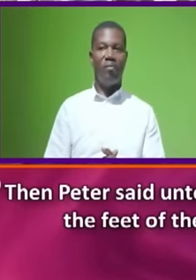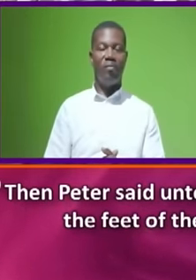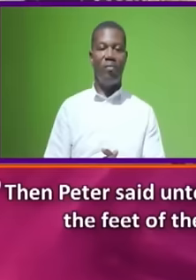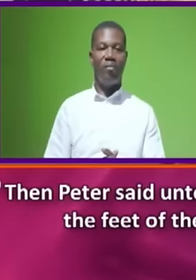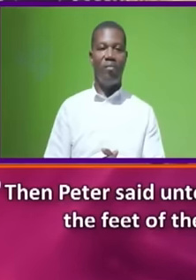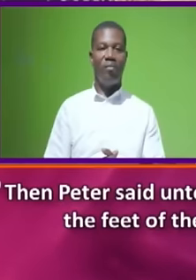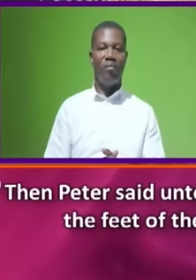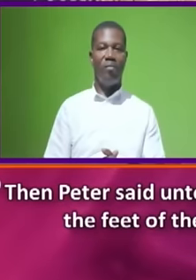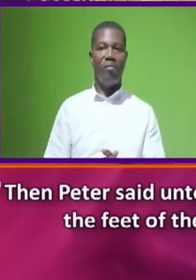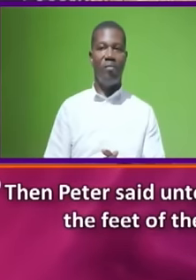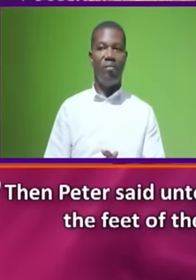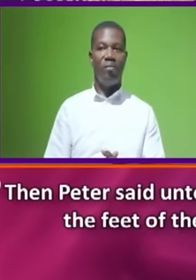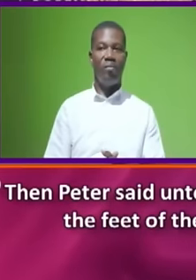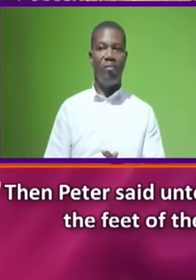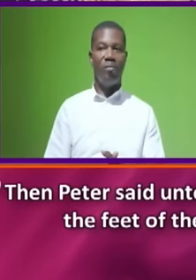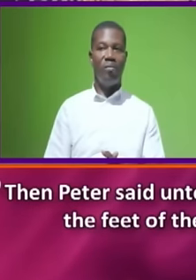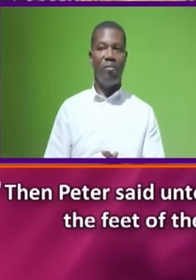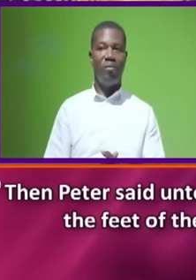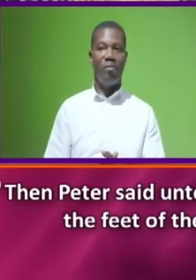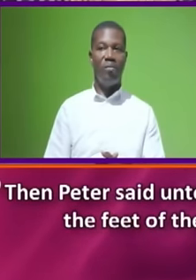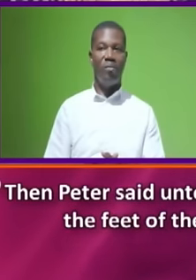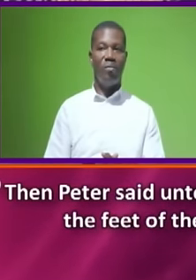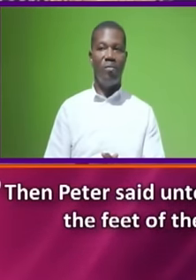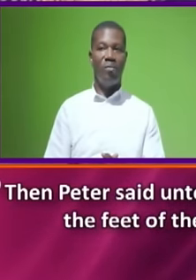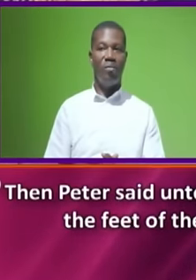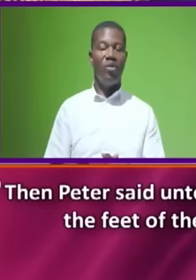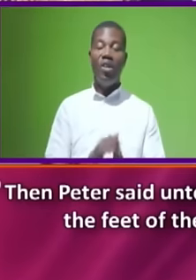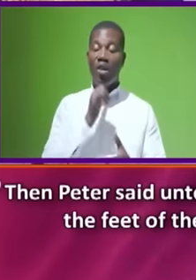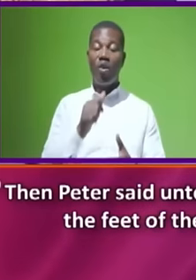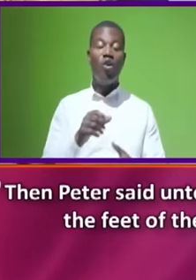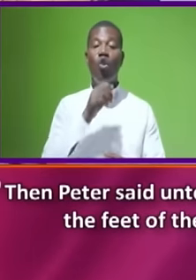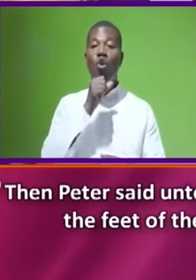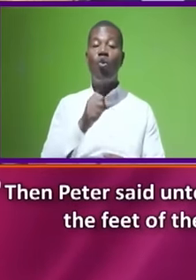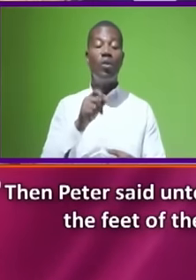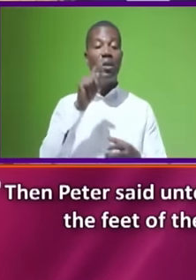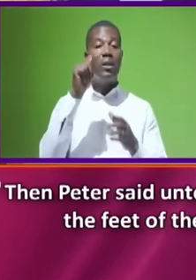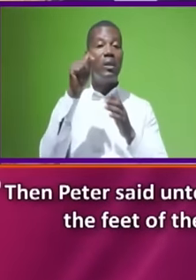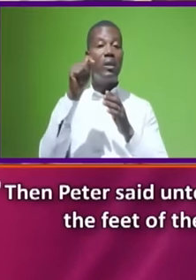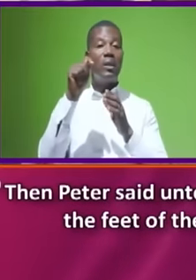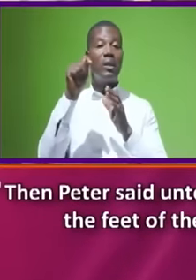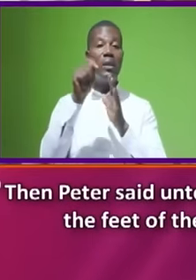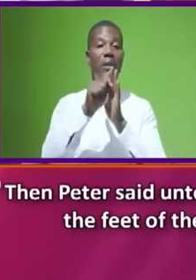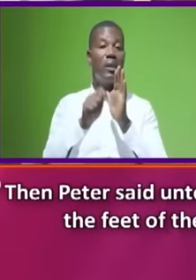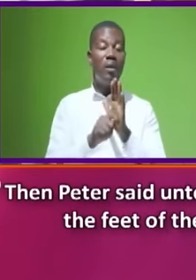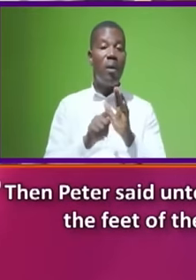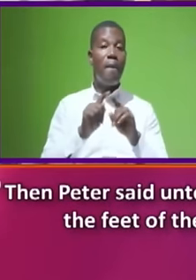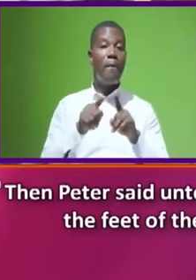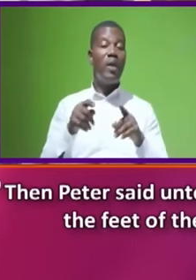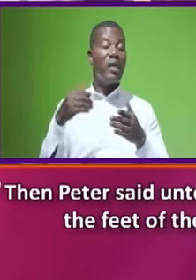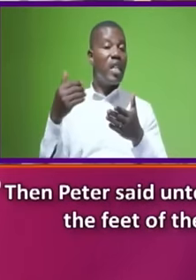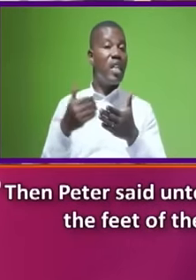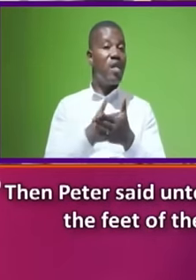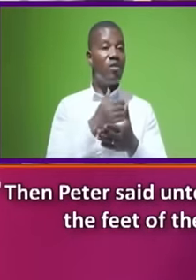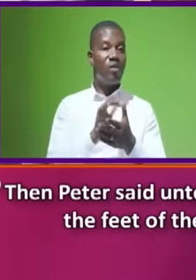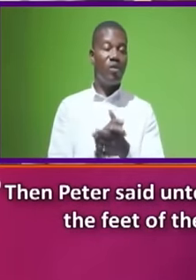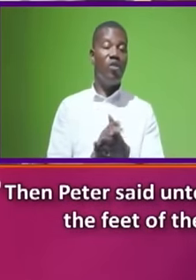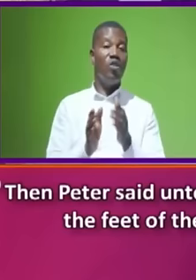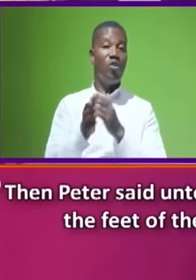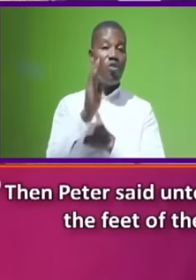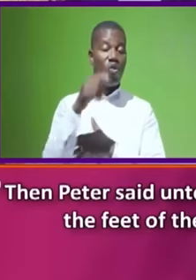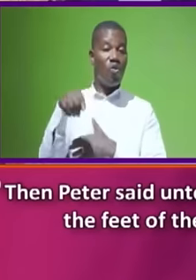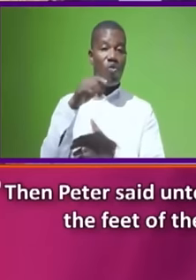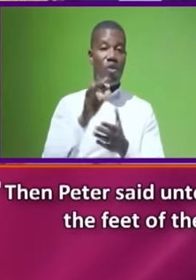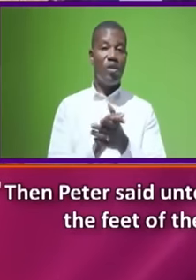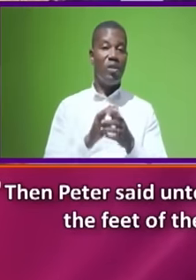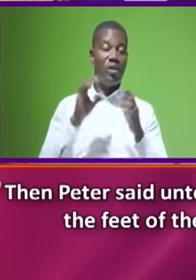And your Old Testament, here can you? Yes. Listen, this did not happen in the Old Testament. We are reading the New Testament. You didn't have finna into